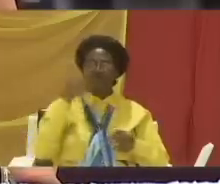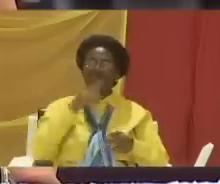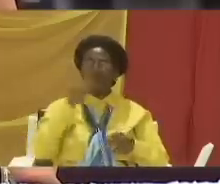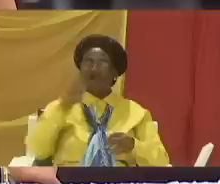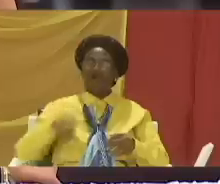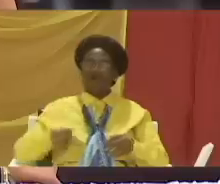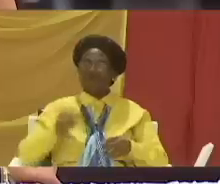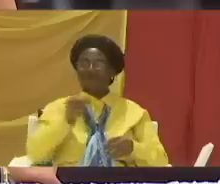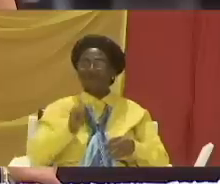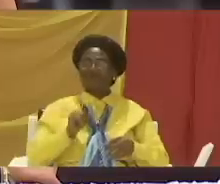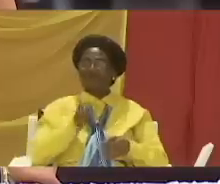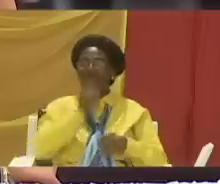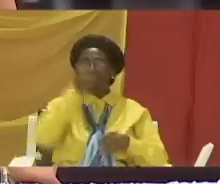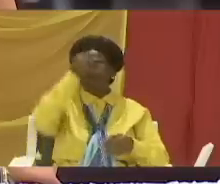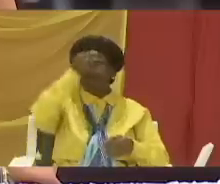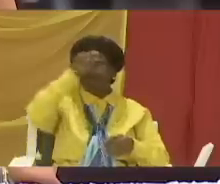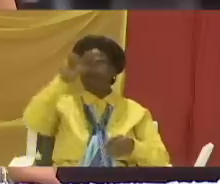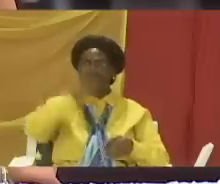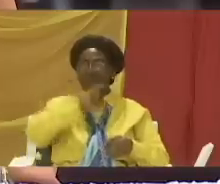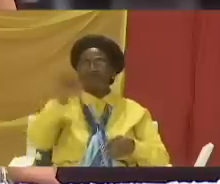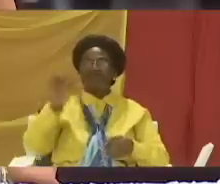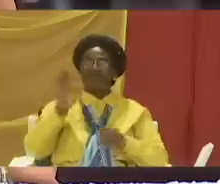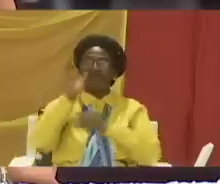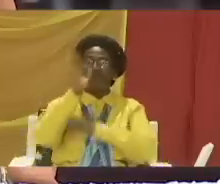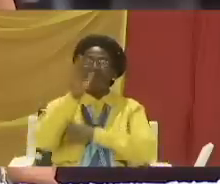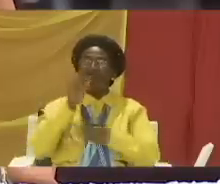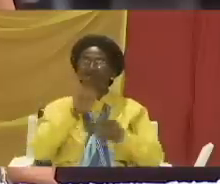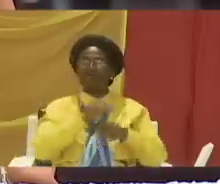calling yourself a Christian but disobeying Him.